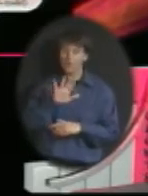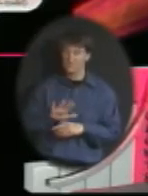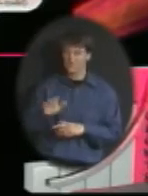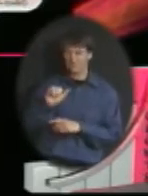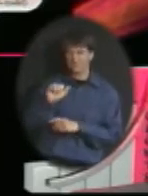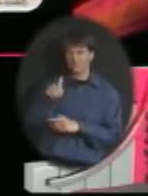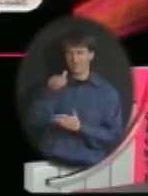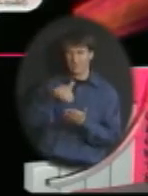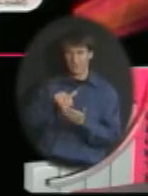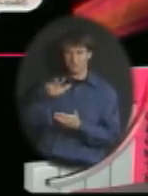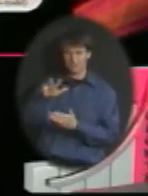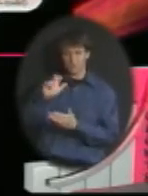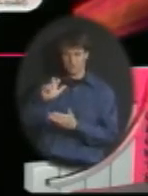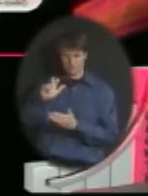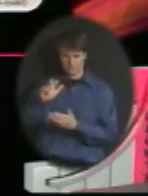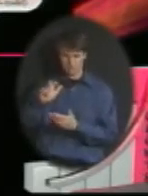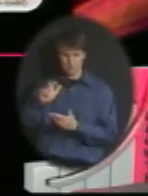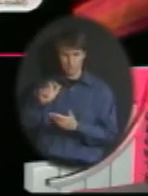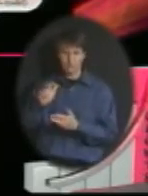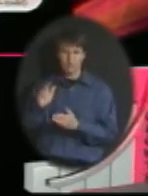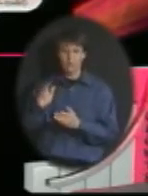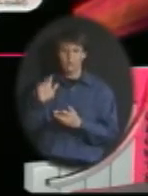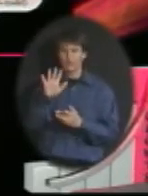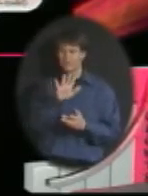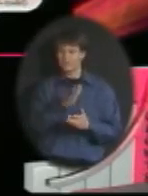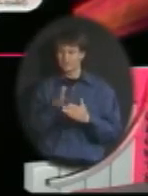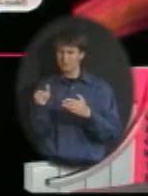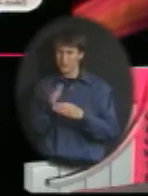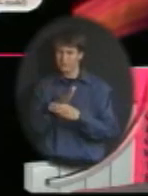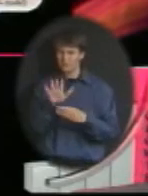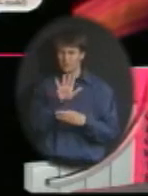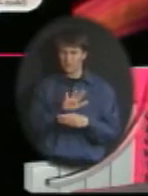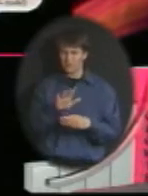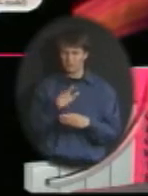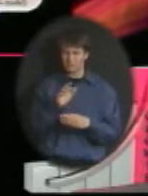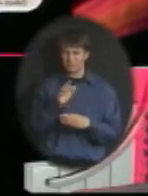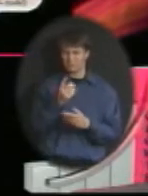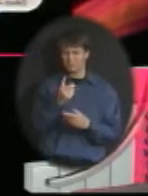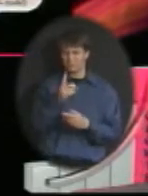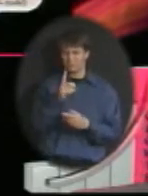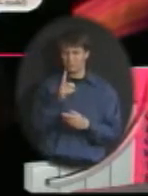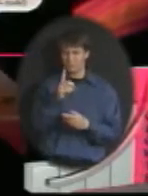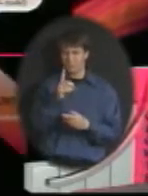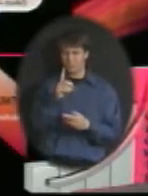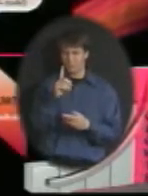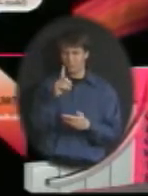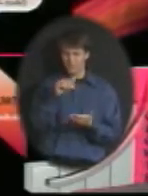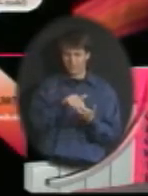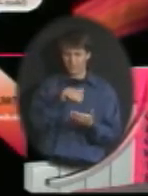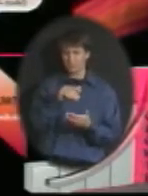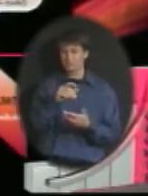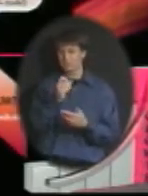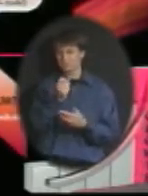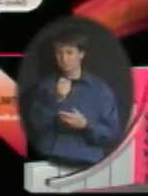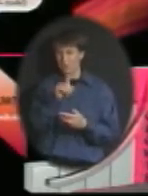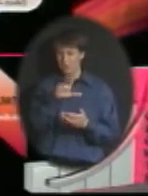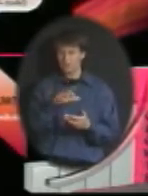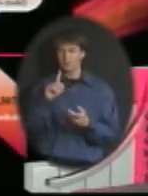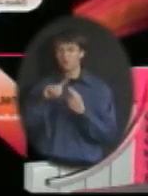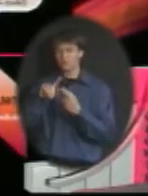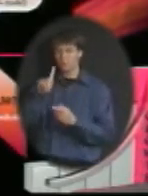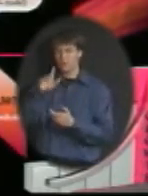about 10,300. That's a range of about 1,100 to 1,500 conservatively, or 1,500